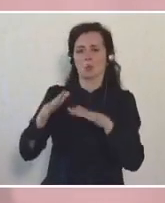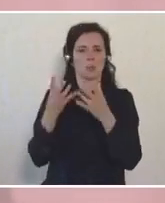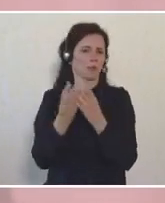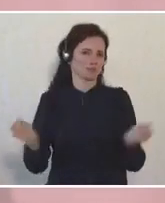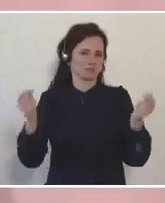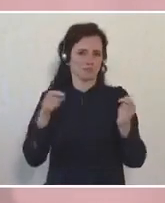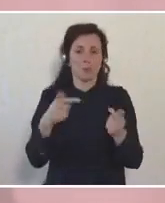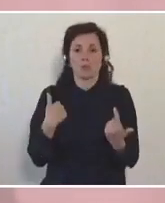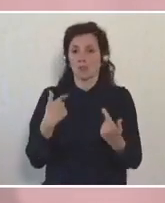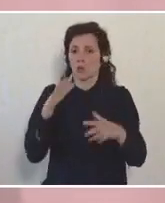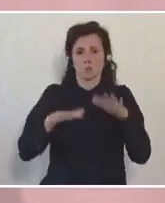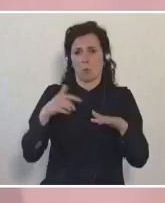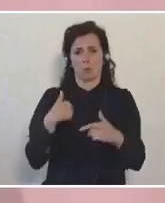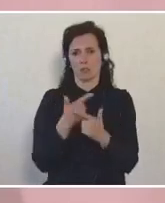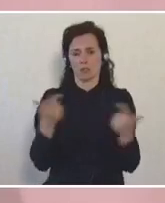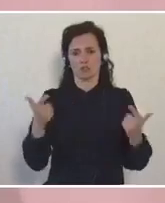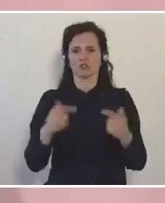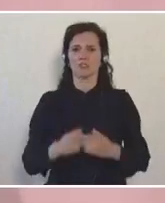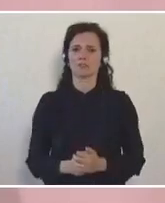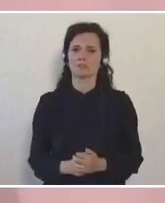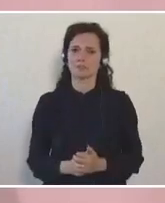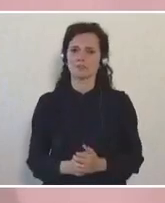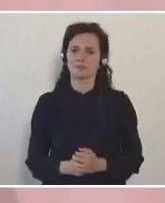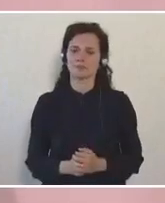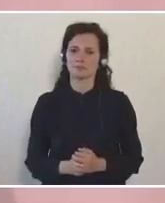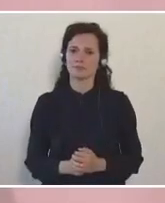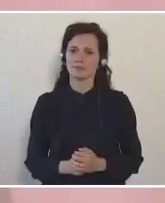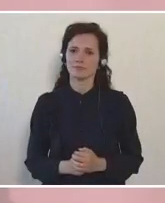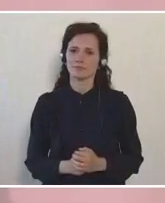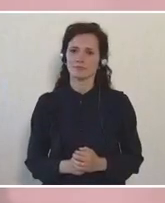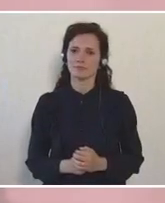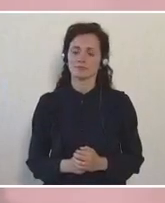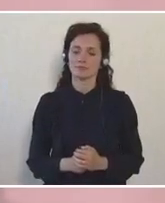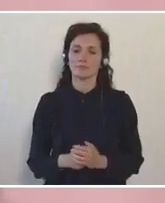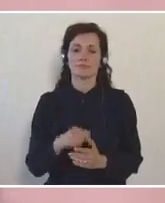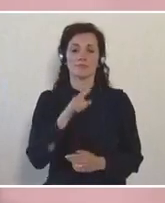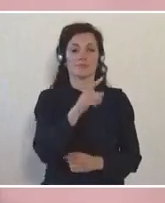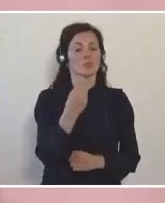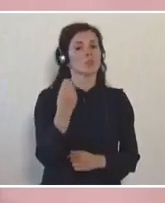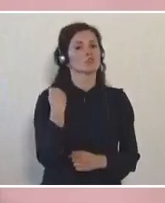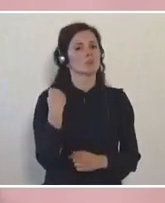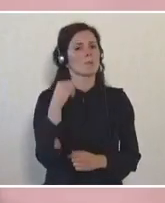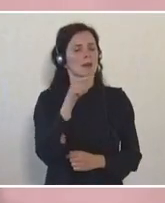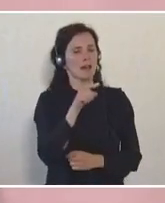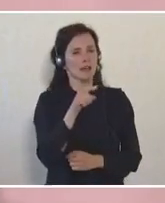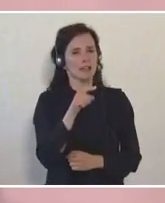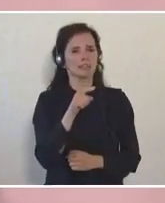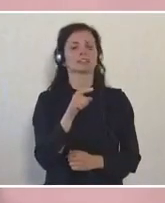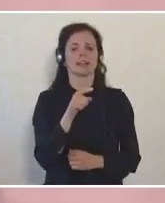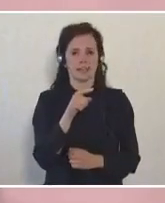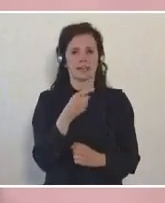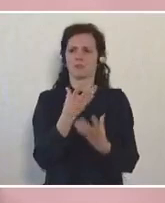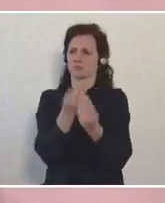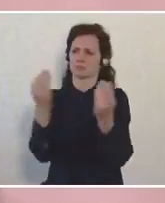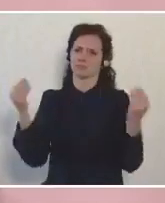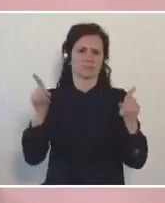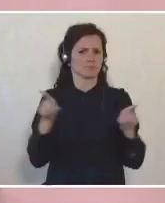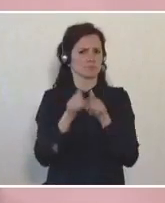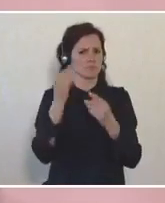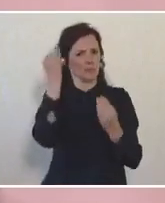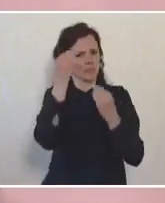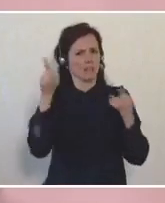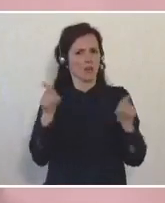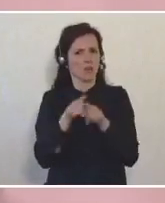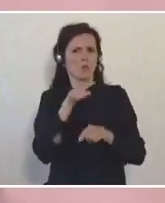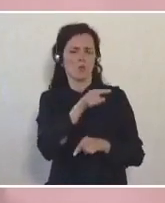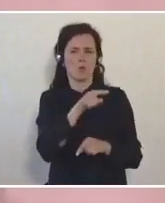your question was also in the minds of many who spoke, who kind of vented the